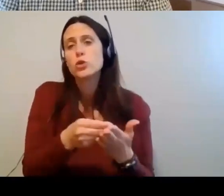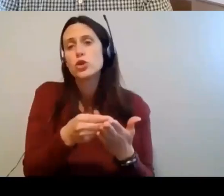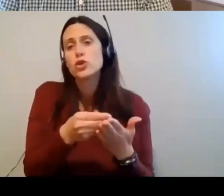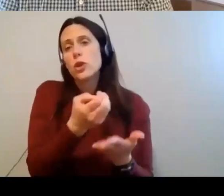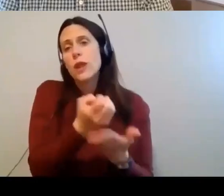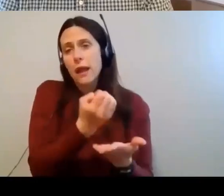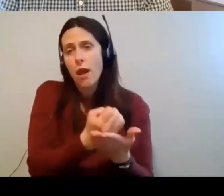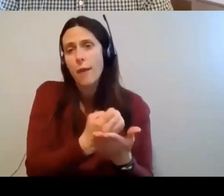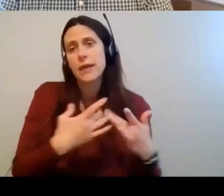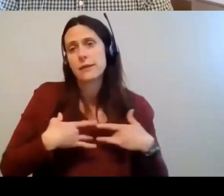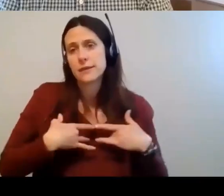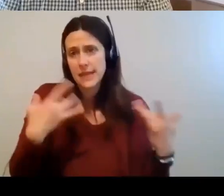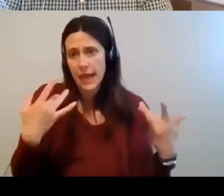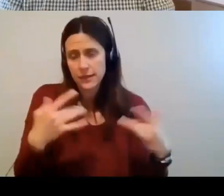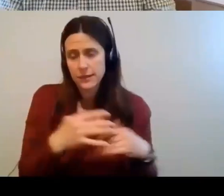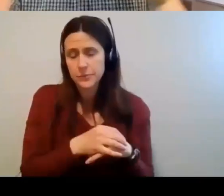are